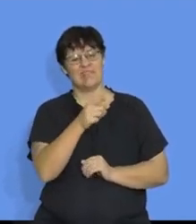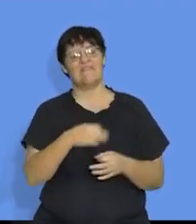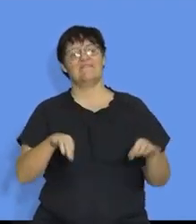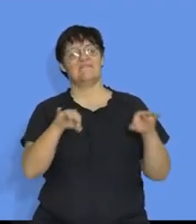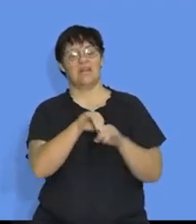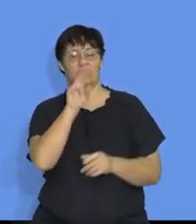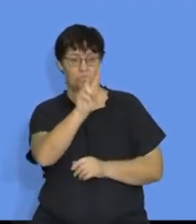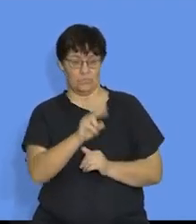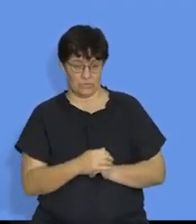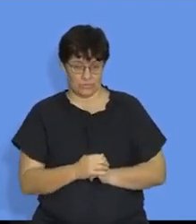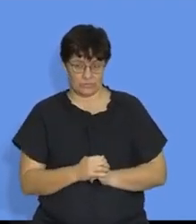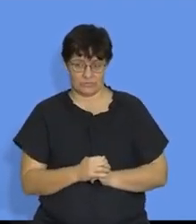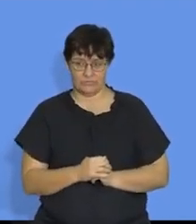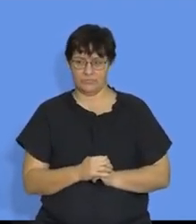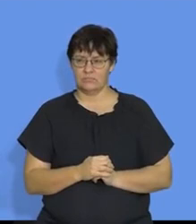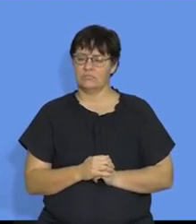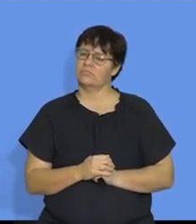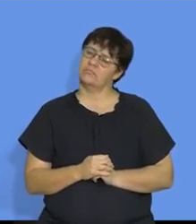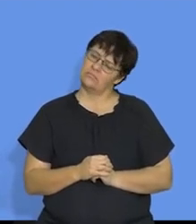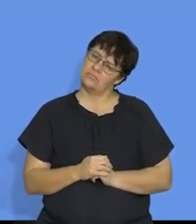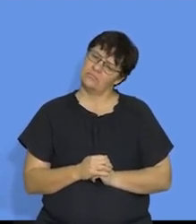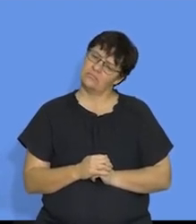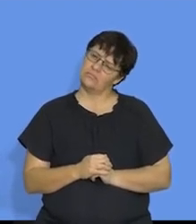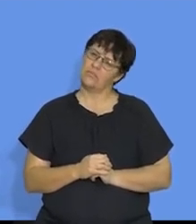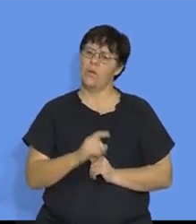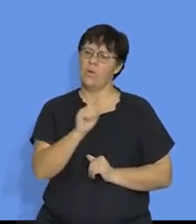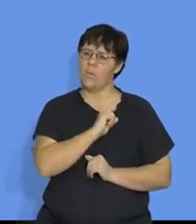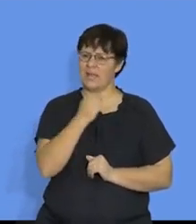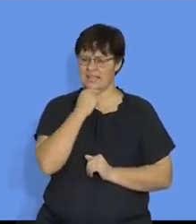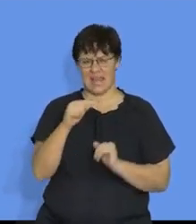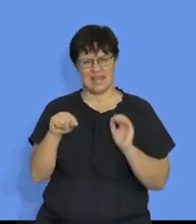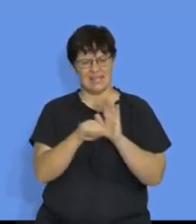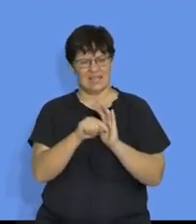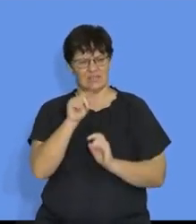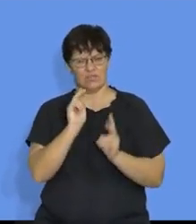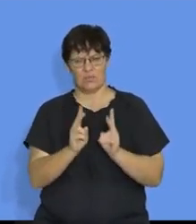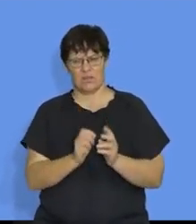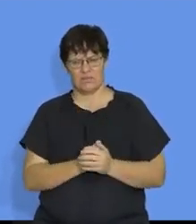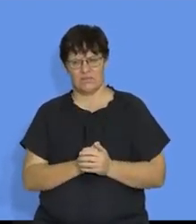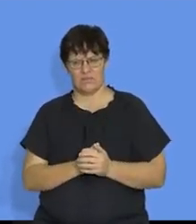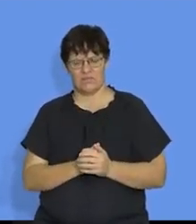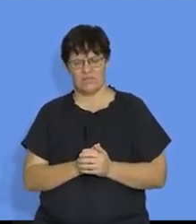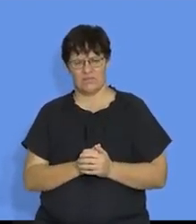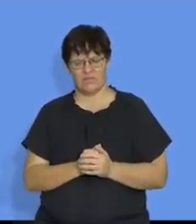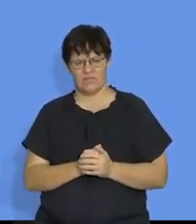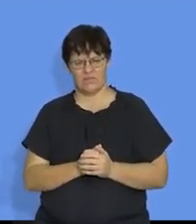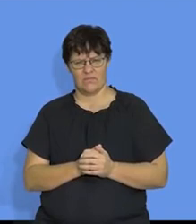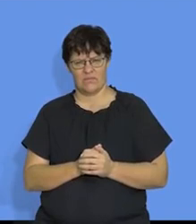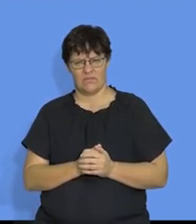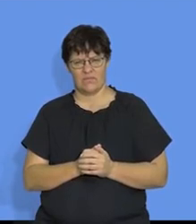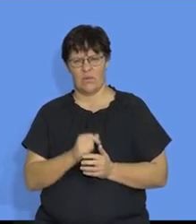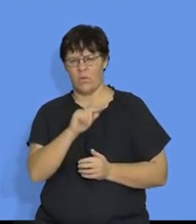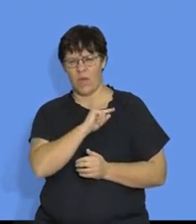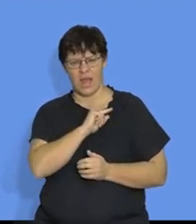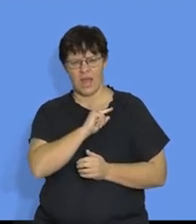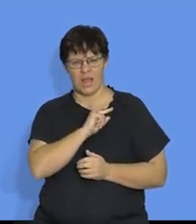value of 2. Now you might be asking why it says negative 12 instead of an addition, because we're